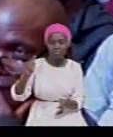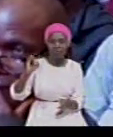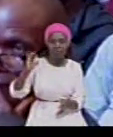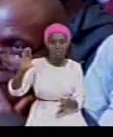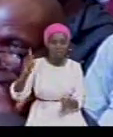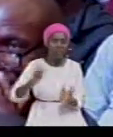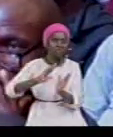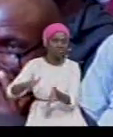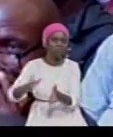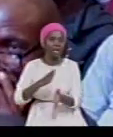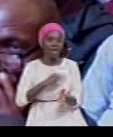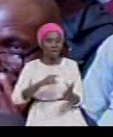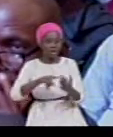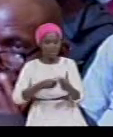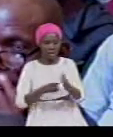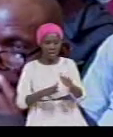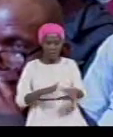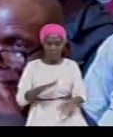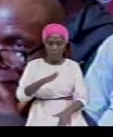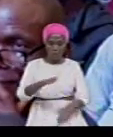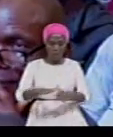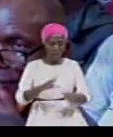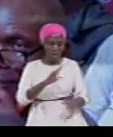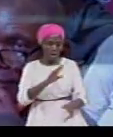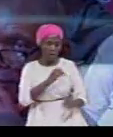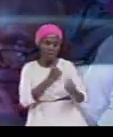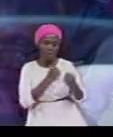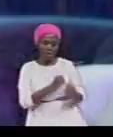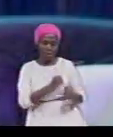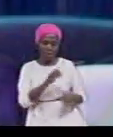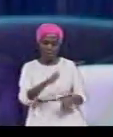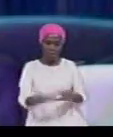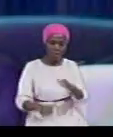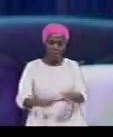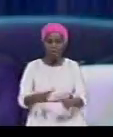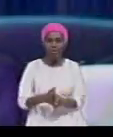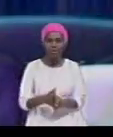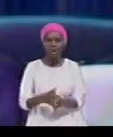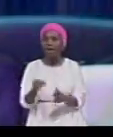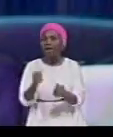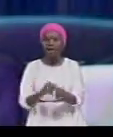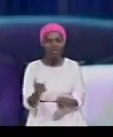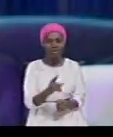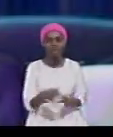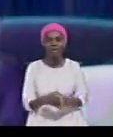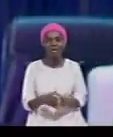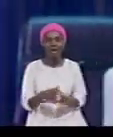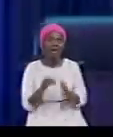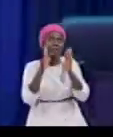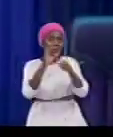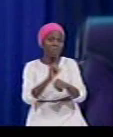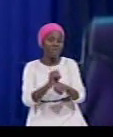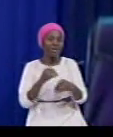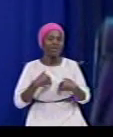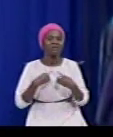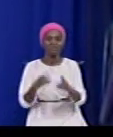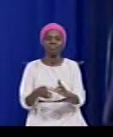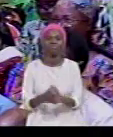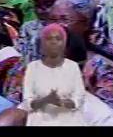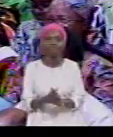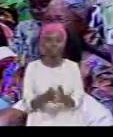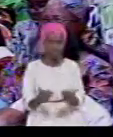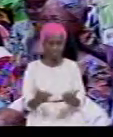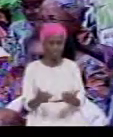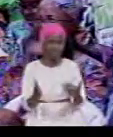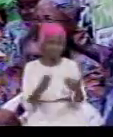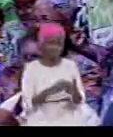his 2 feet, bone everywhere now. And the miracle had been done. Let me come back to this.